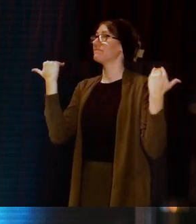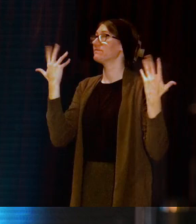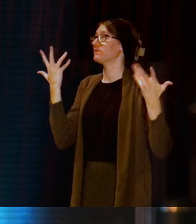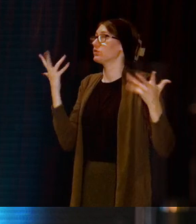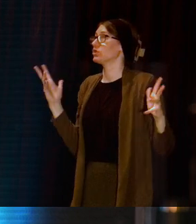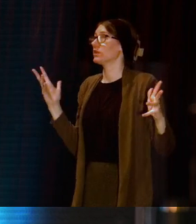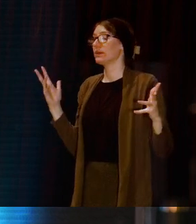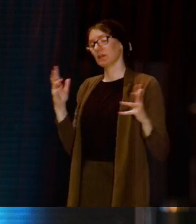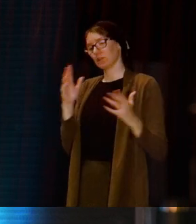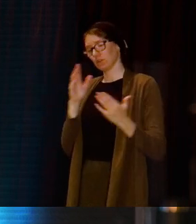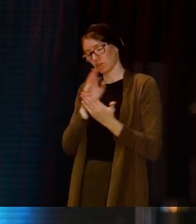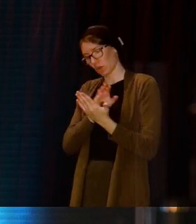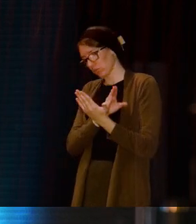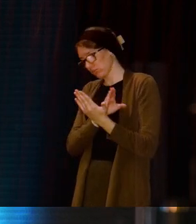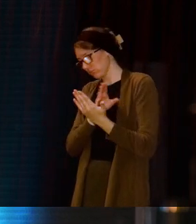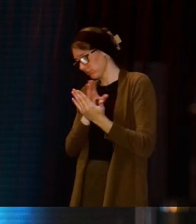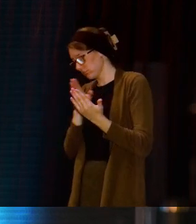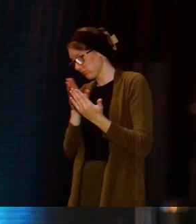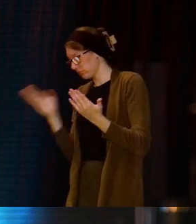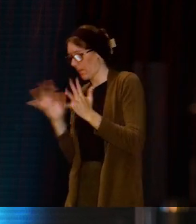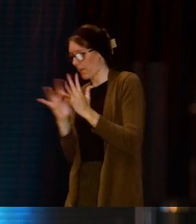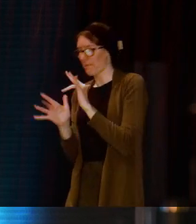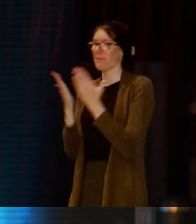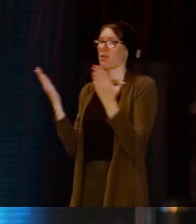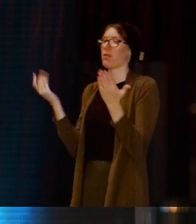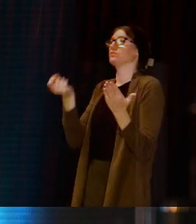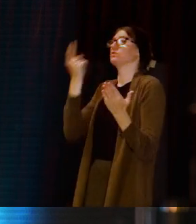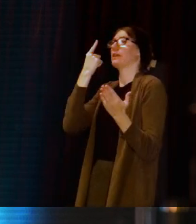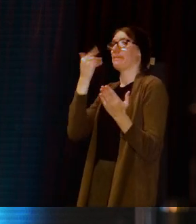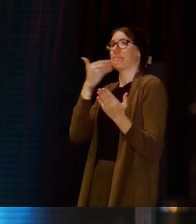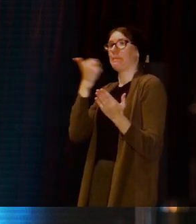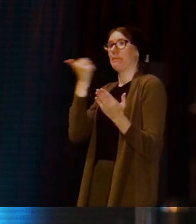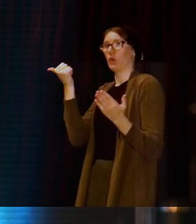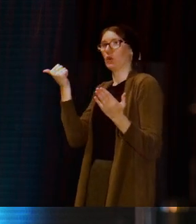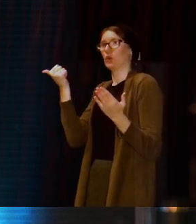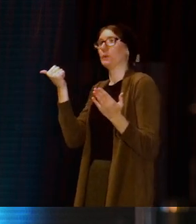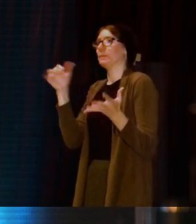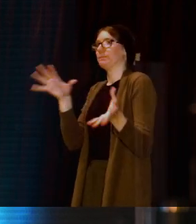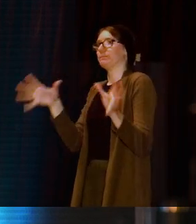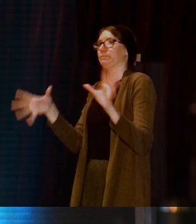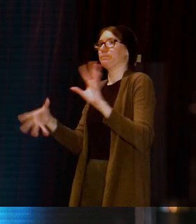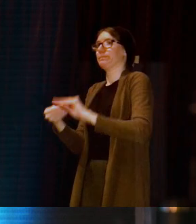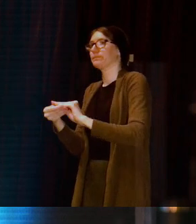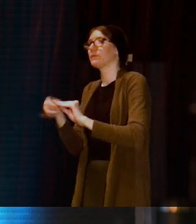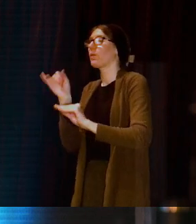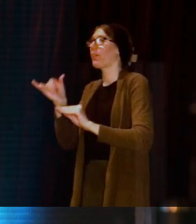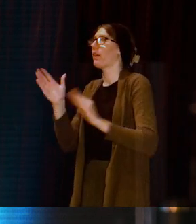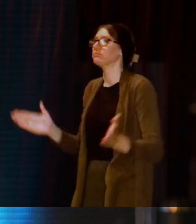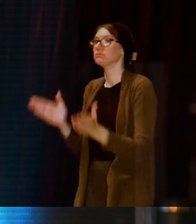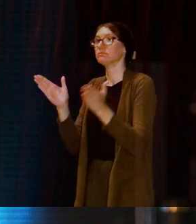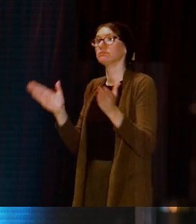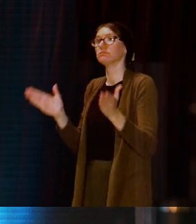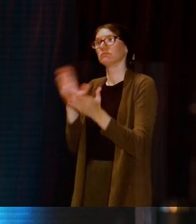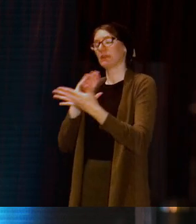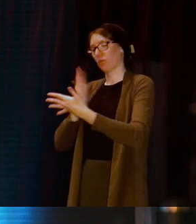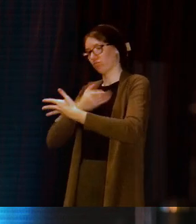to understand the whole theology behind what it is that you read. And this is what drives what we believe about anything.